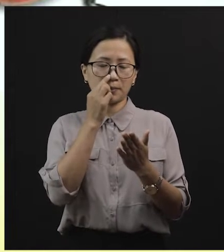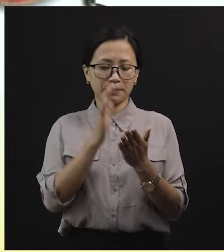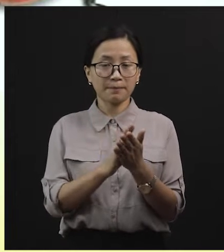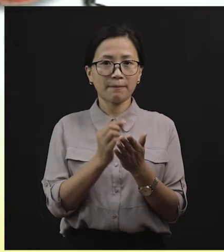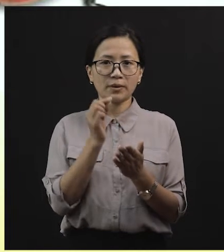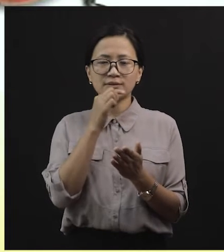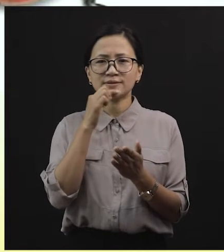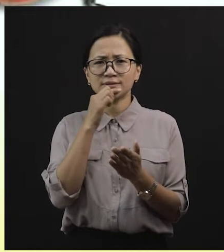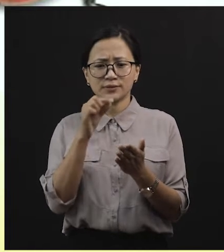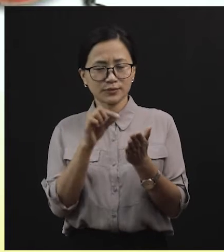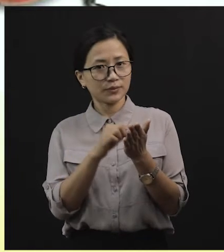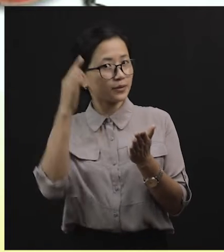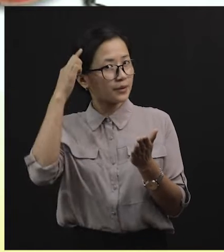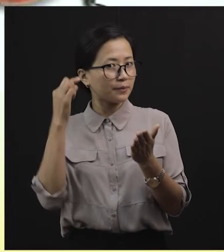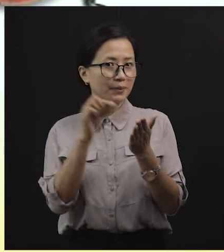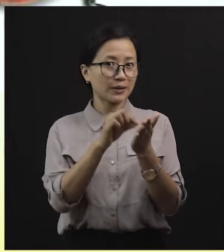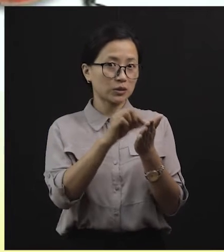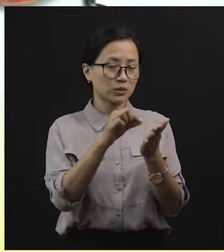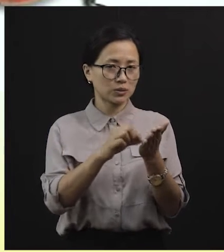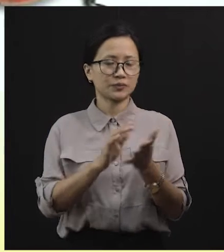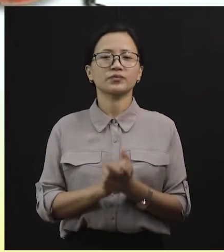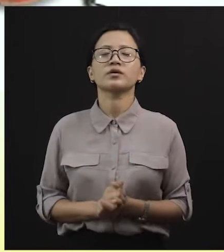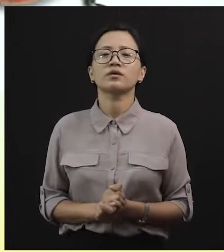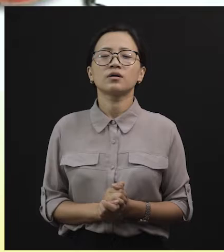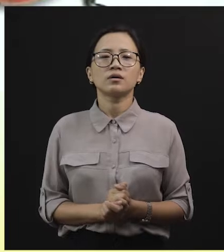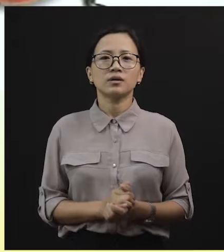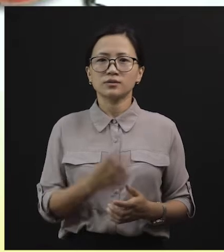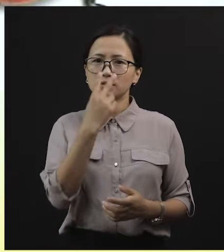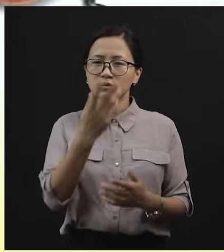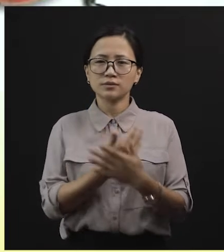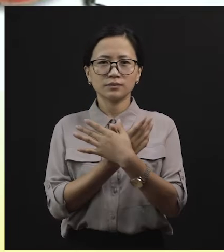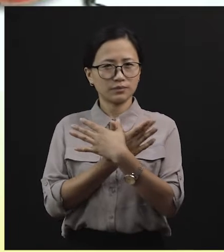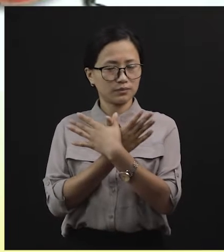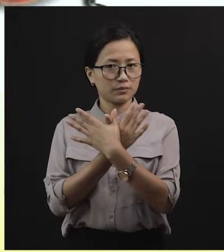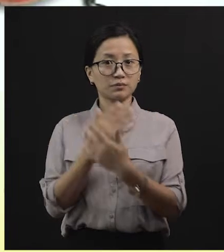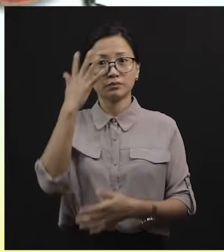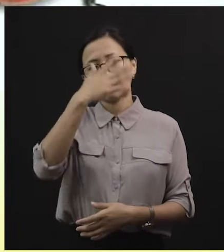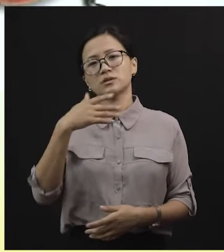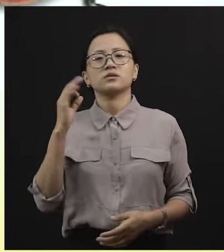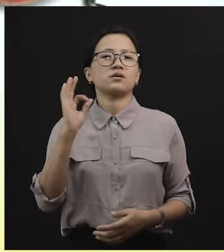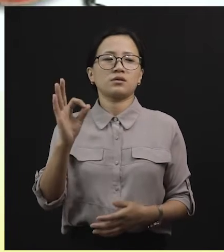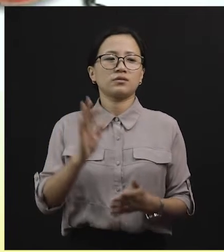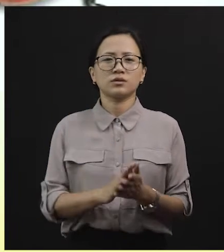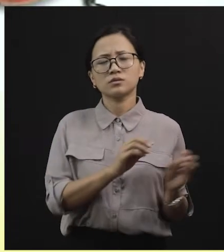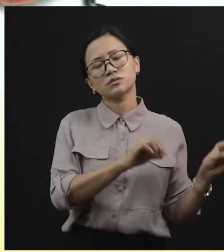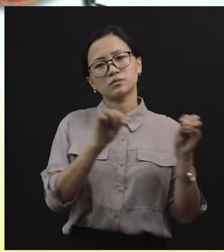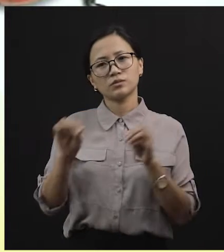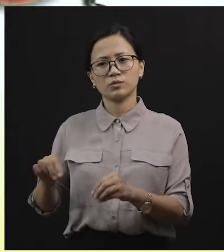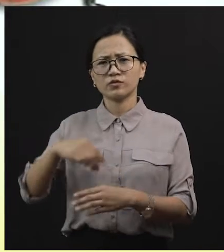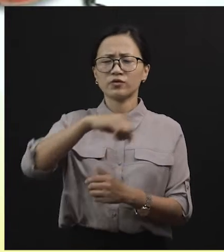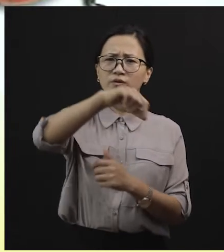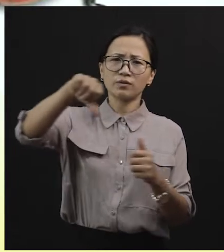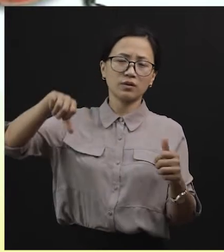butterfly. Ladybird nor butterfly. Can you see the beautiful butterfly over here? They also move around, right? They also